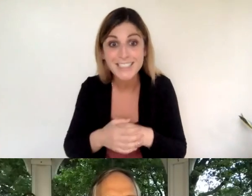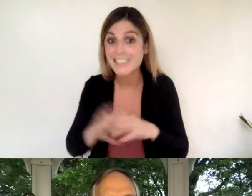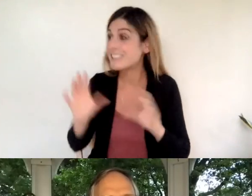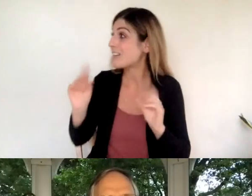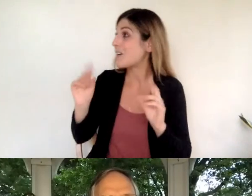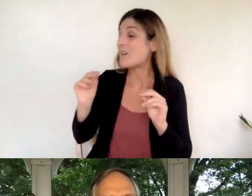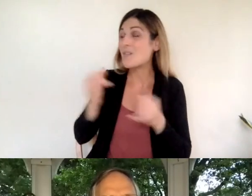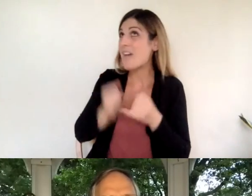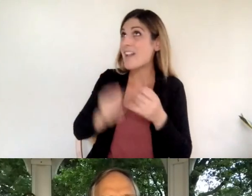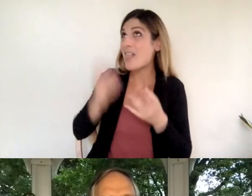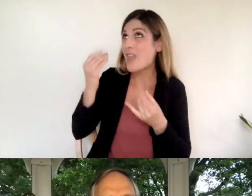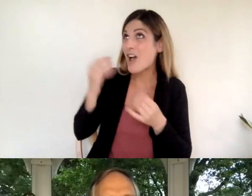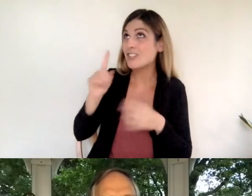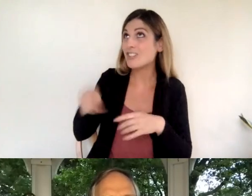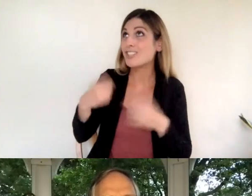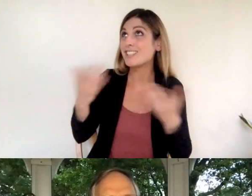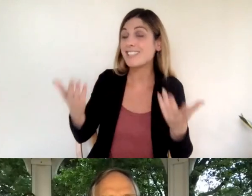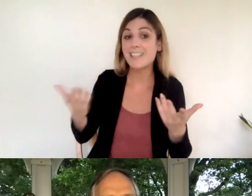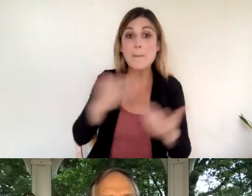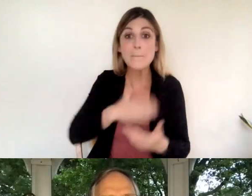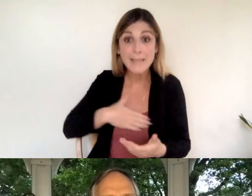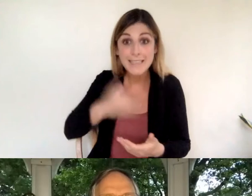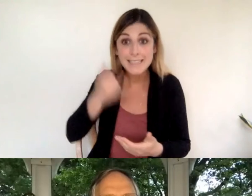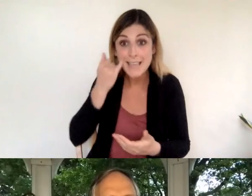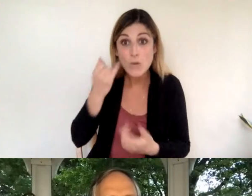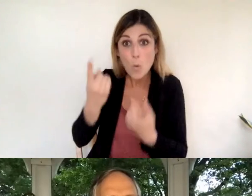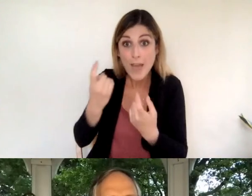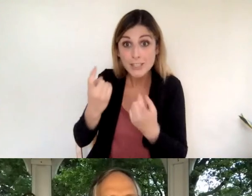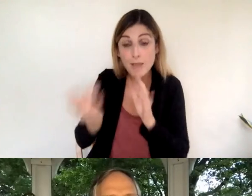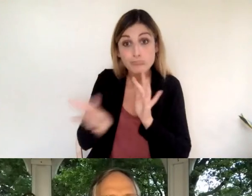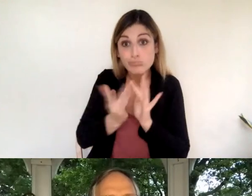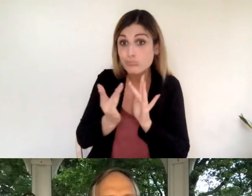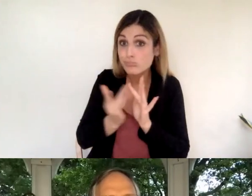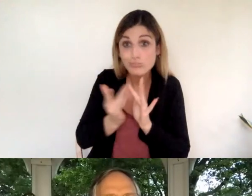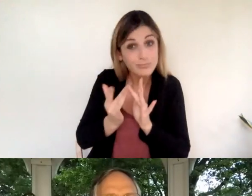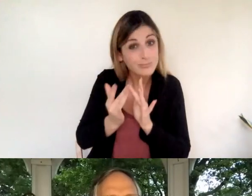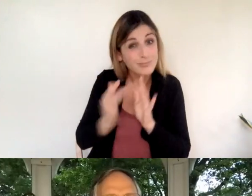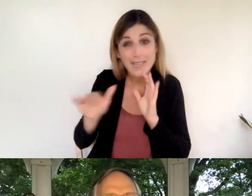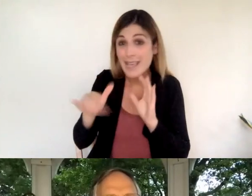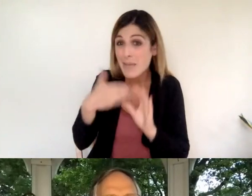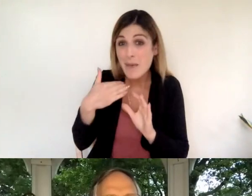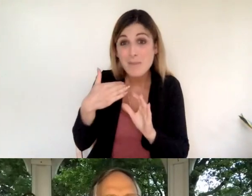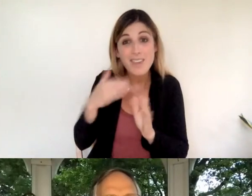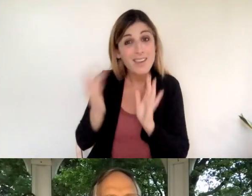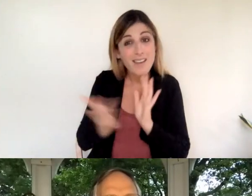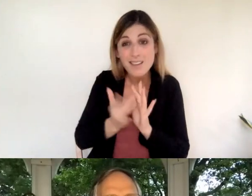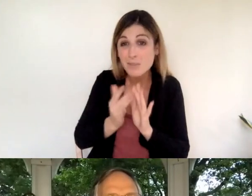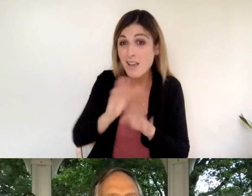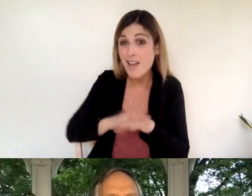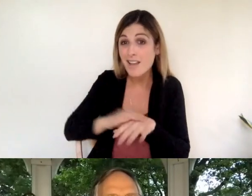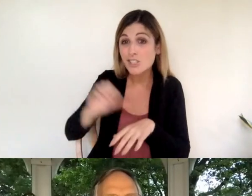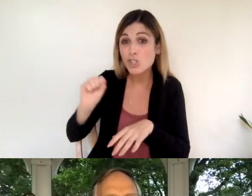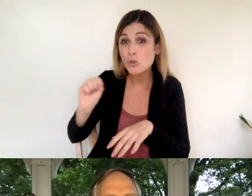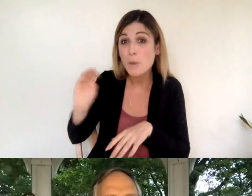No final thoughts. Just please, if you have questions about any of this, please feel free to email me or contact me on social media.